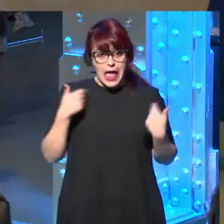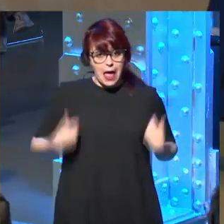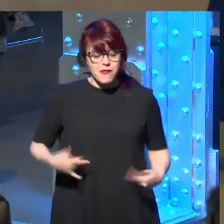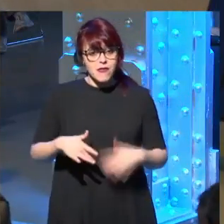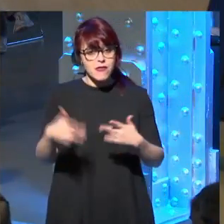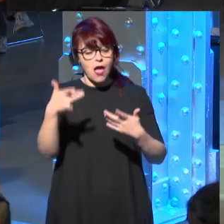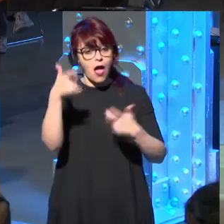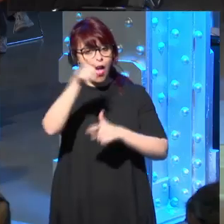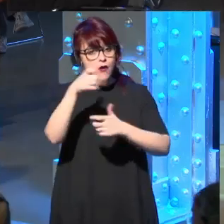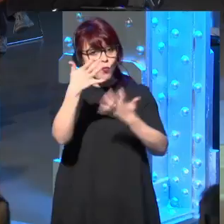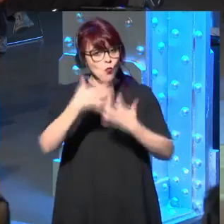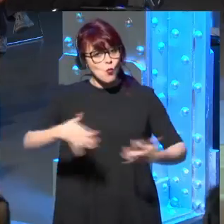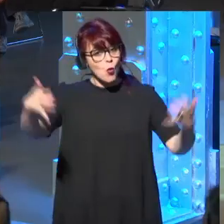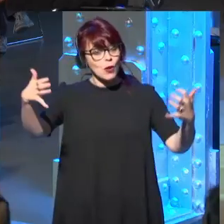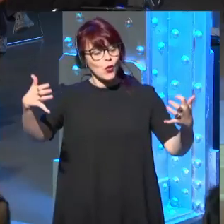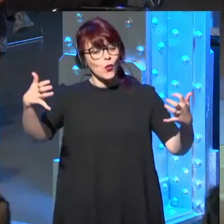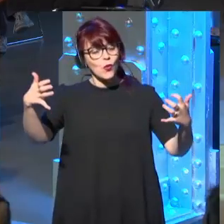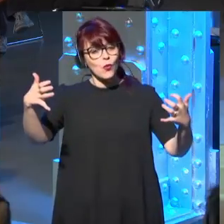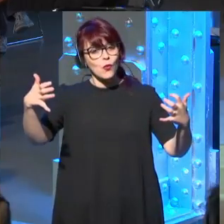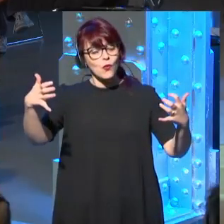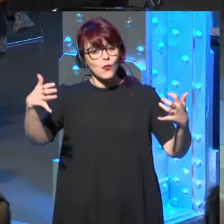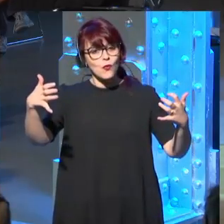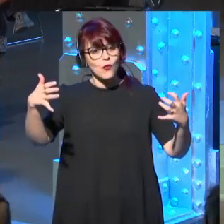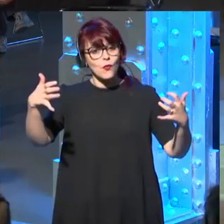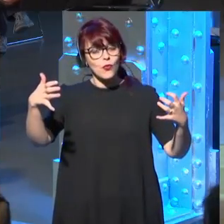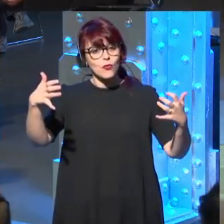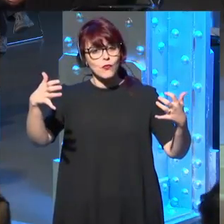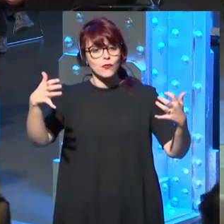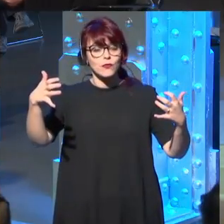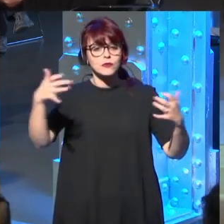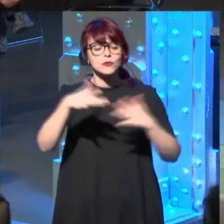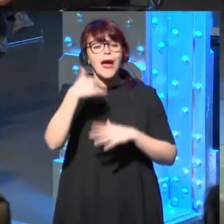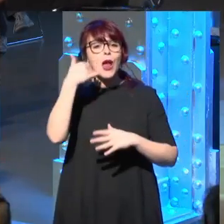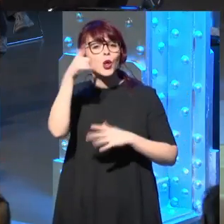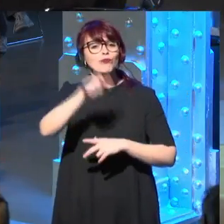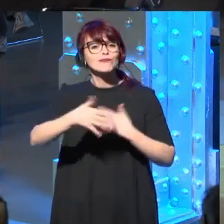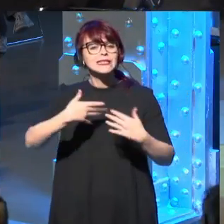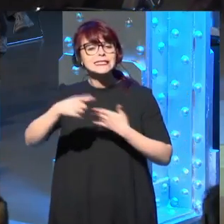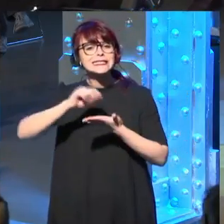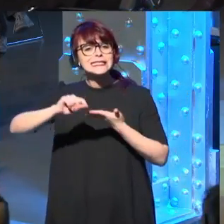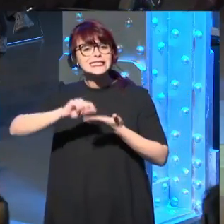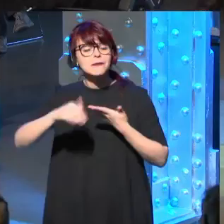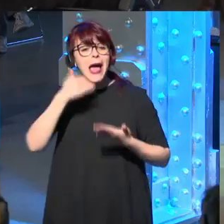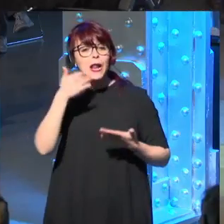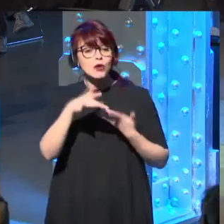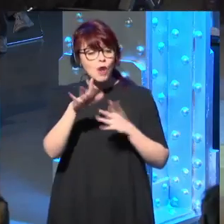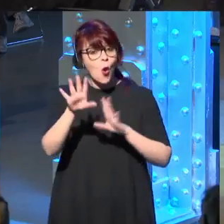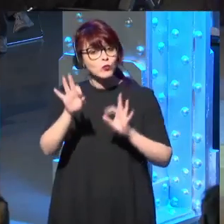yourself something you write at the end of the El Libro Negro.